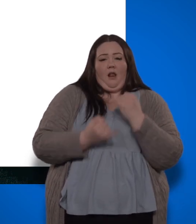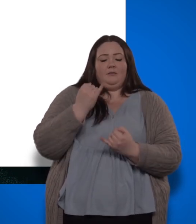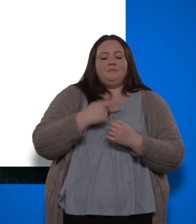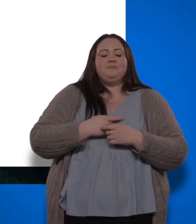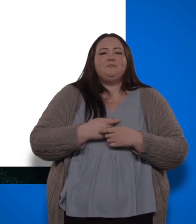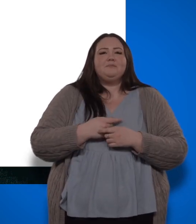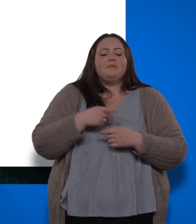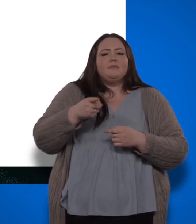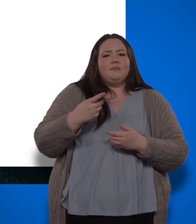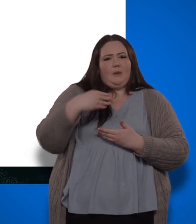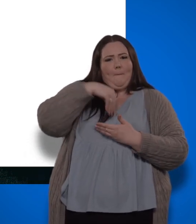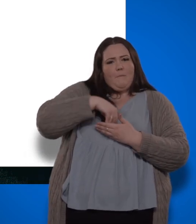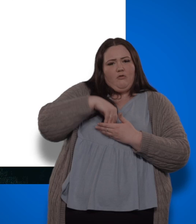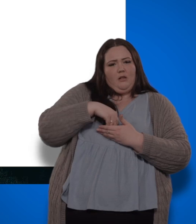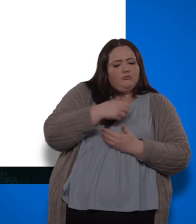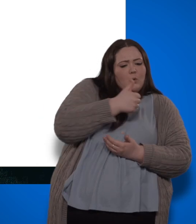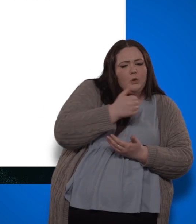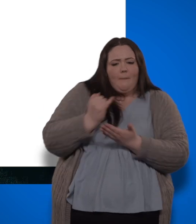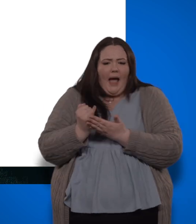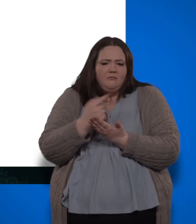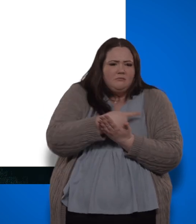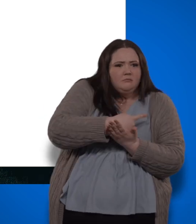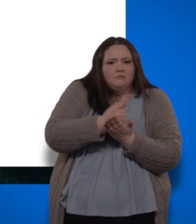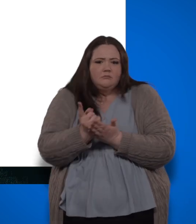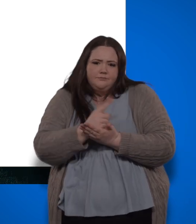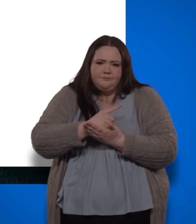fear of human enhancement is what's going to happen if we give human beings more